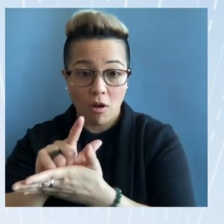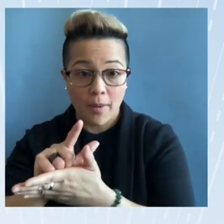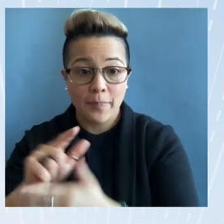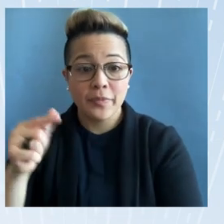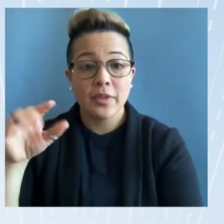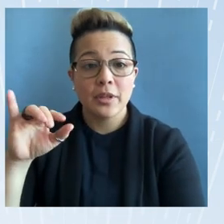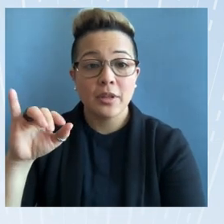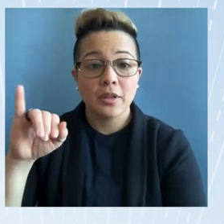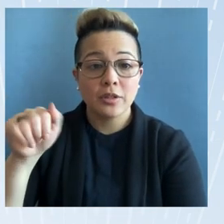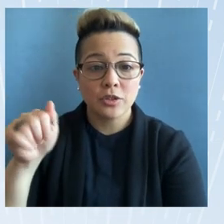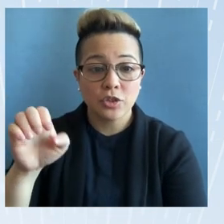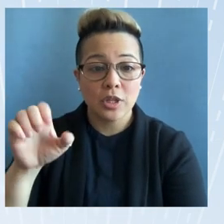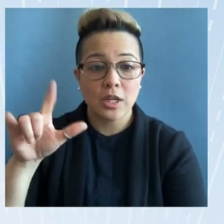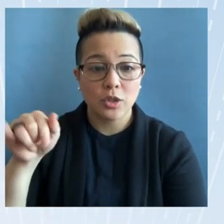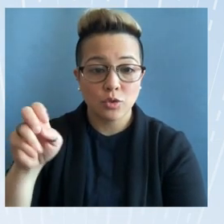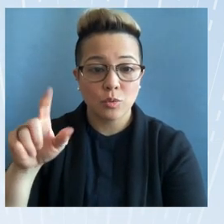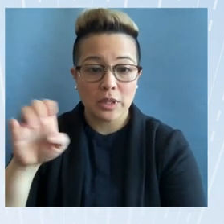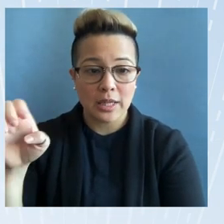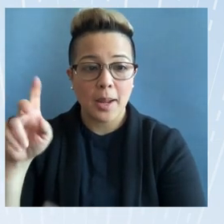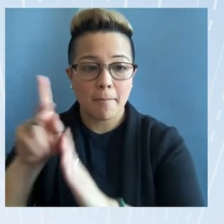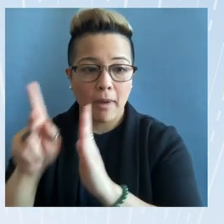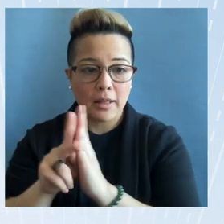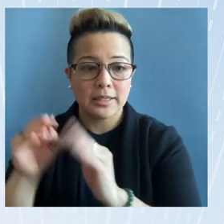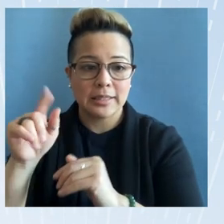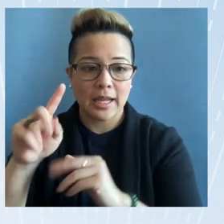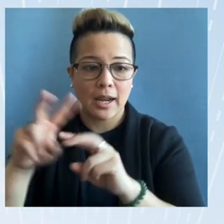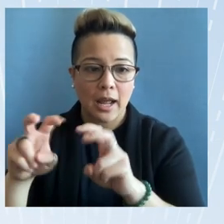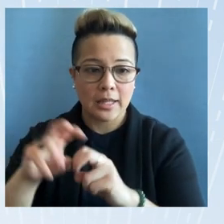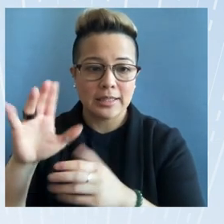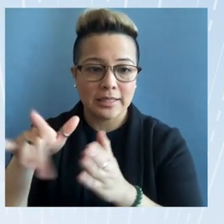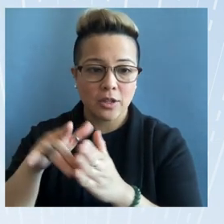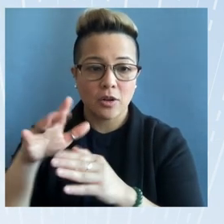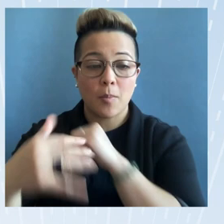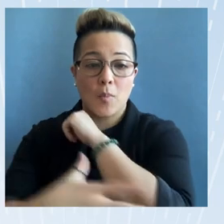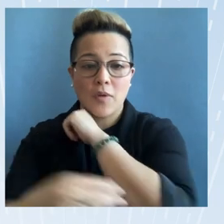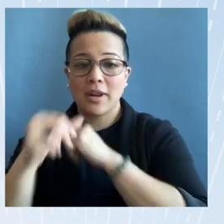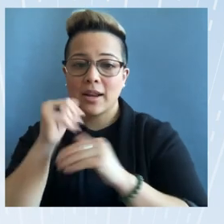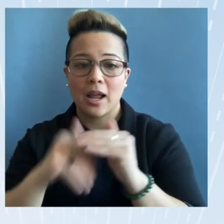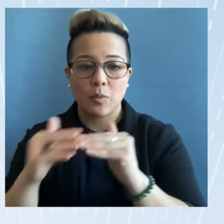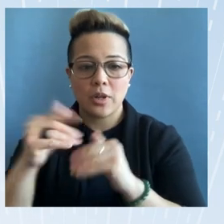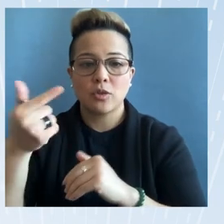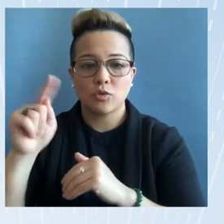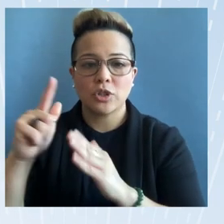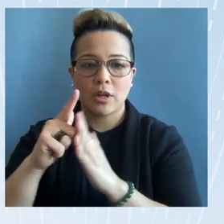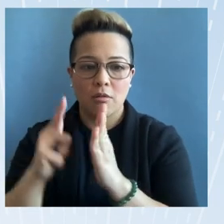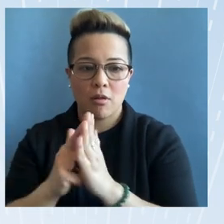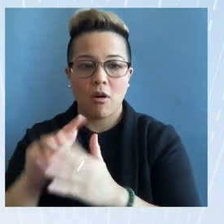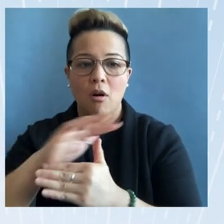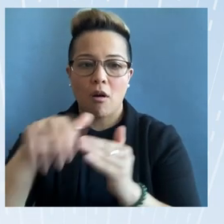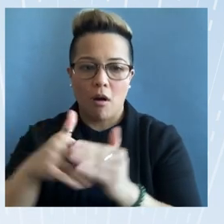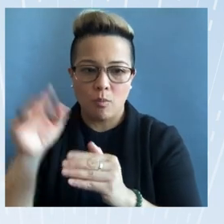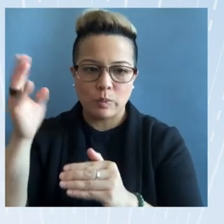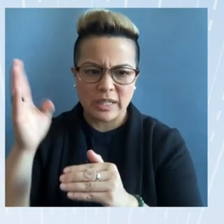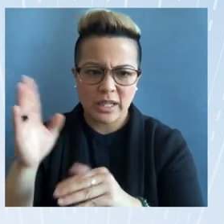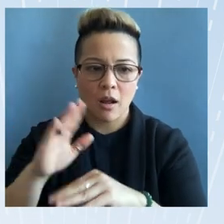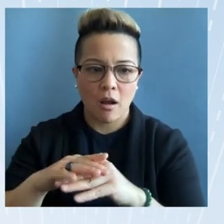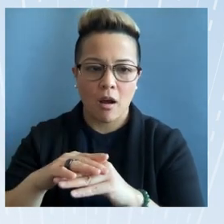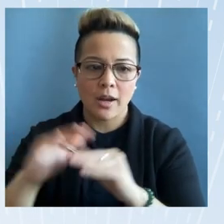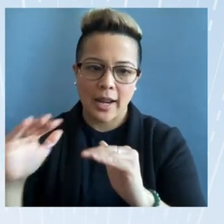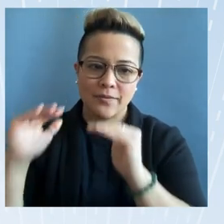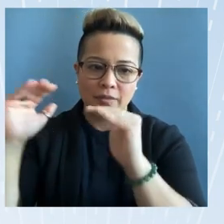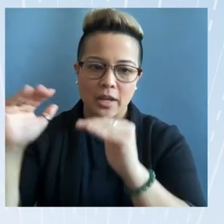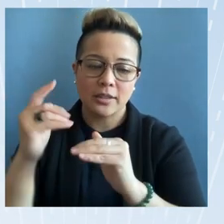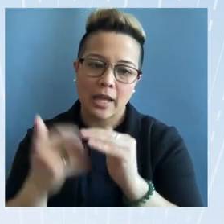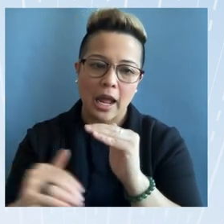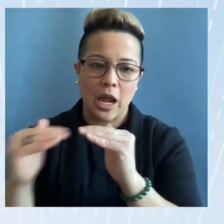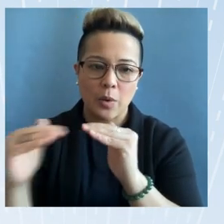They presented on advancing data equity in the U.S. territories. At this time, I'd like to turn it over to Dr. Robert